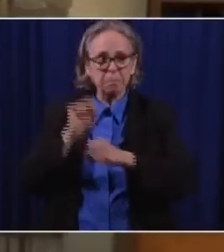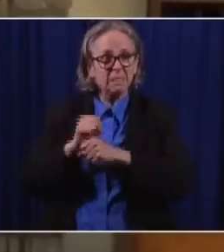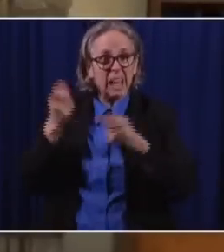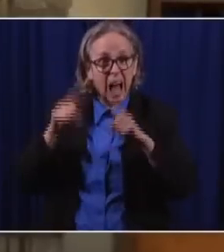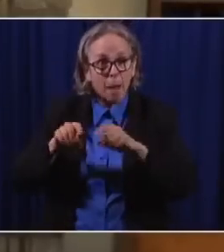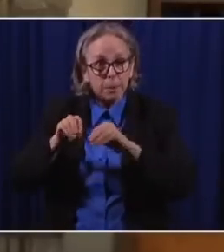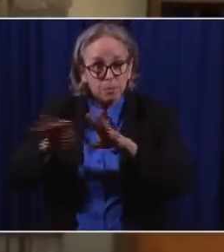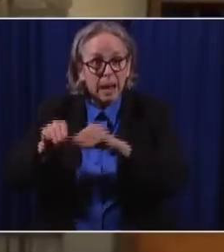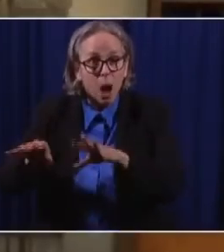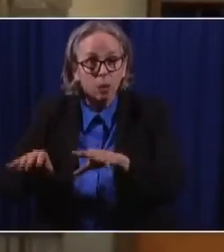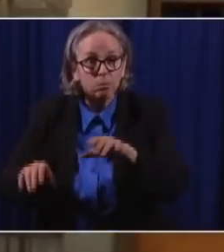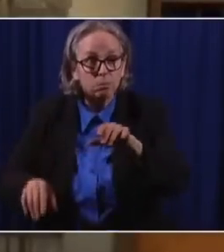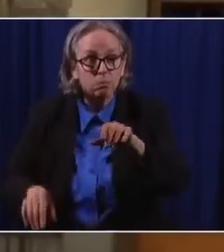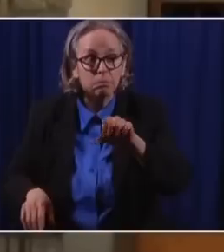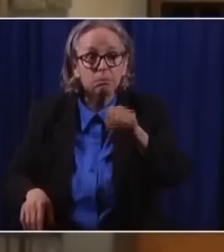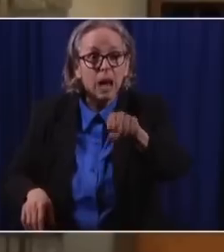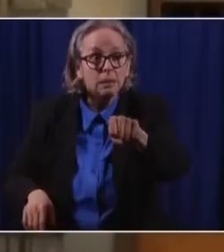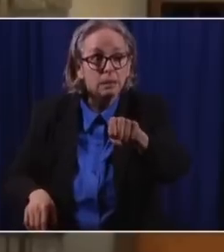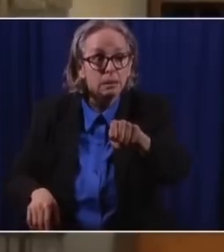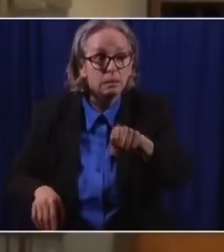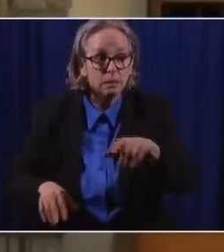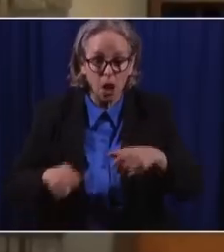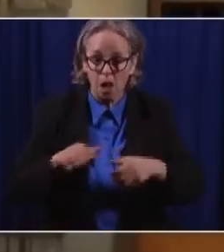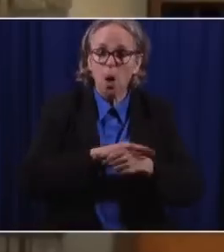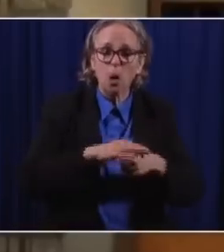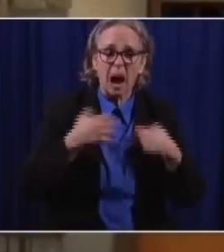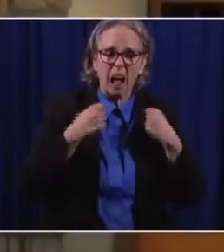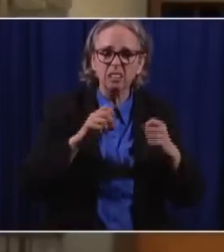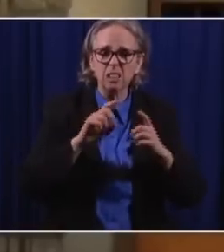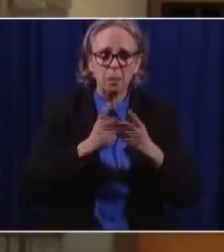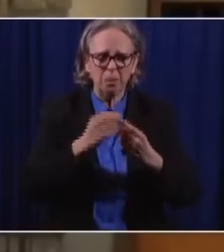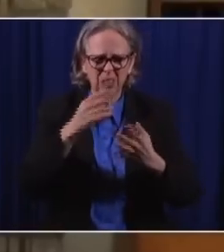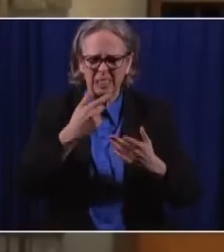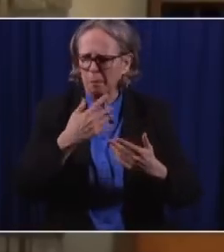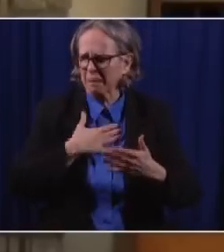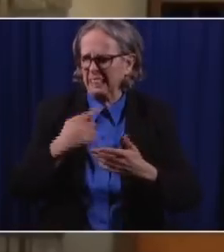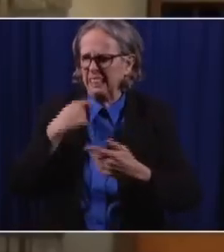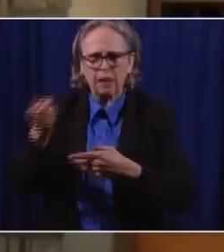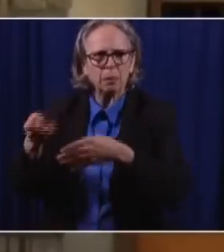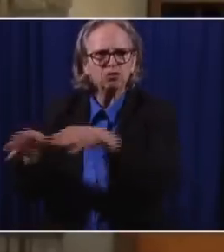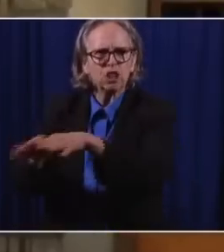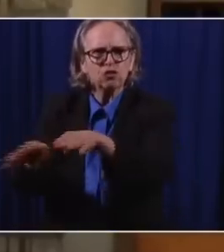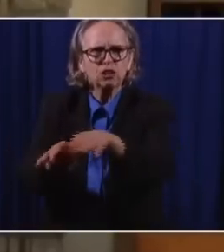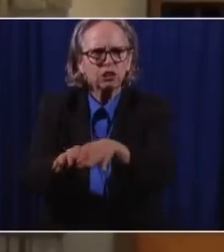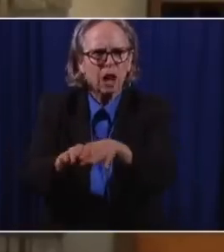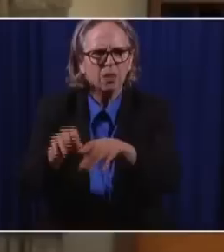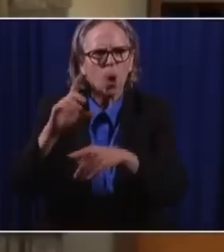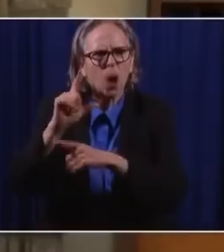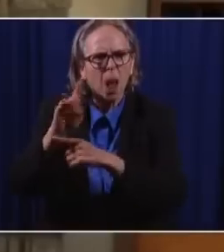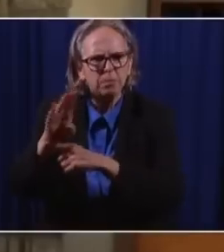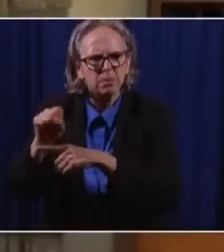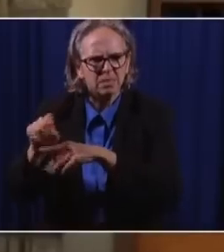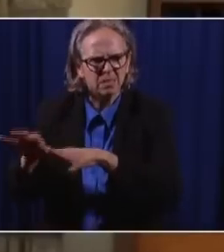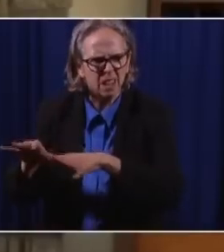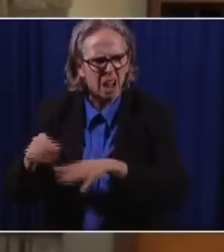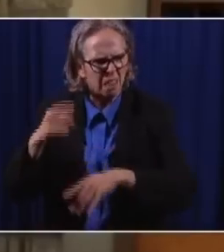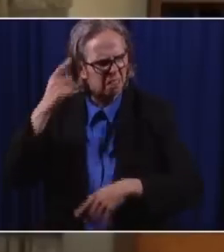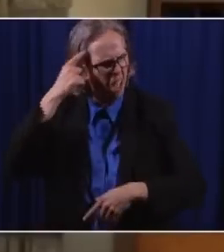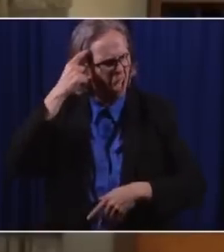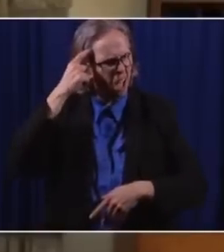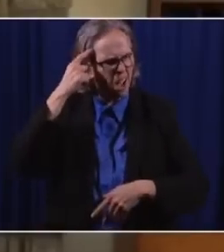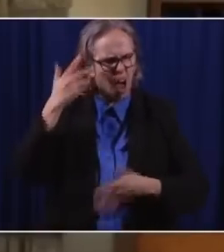literally shut down. So no, and I thought we had talked about that, but maybe I didn't. But so